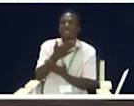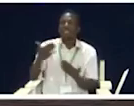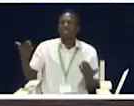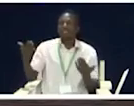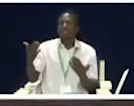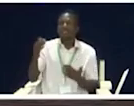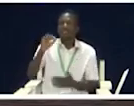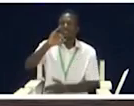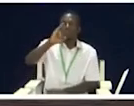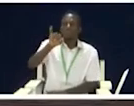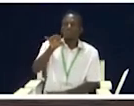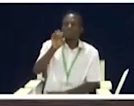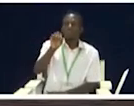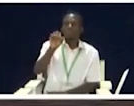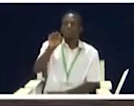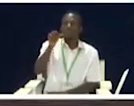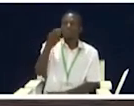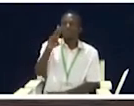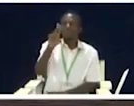Joshua chapter 6 verse 20.